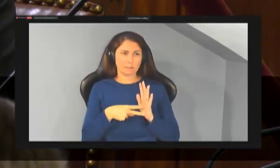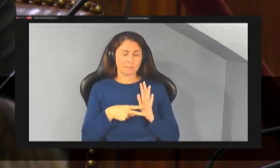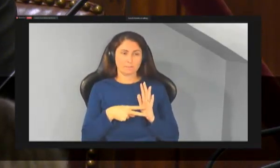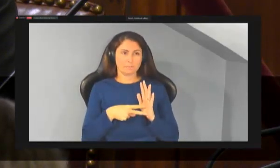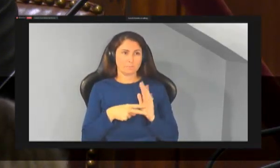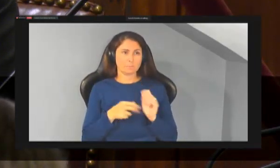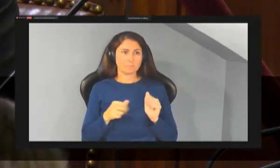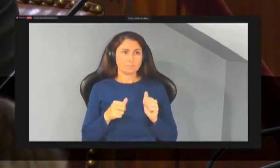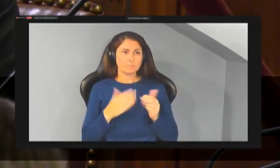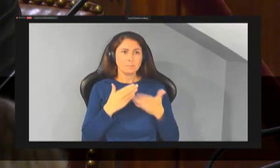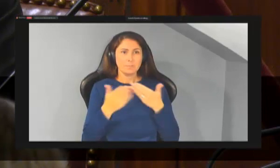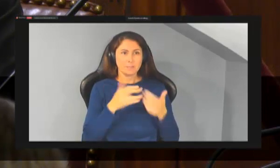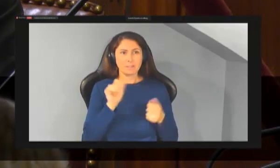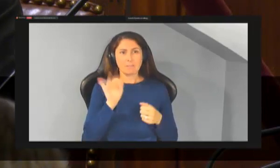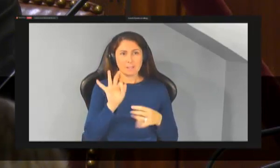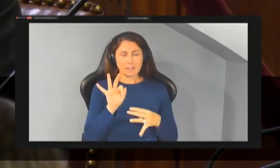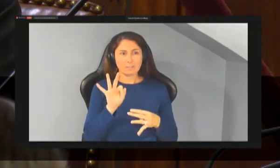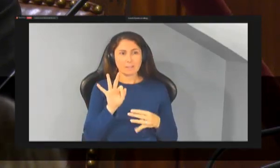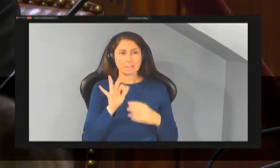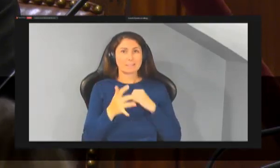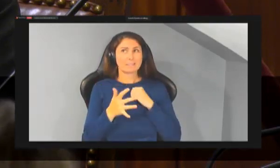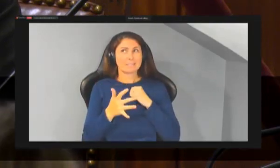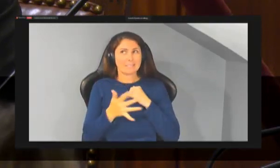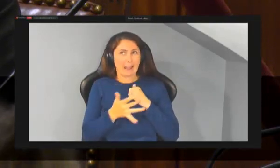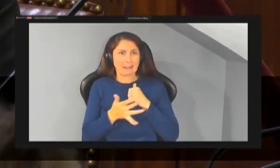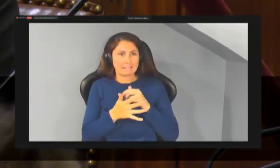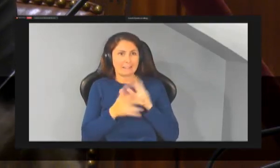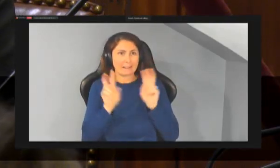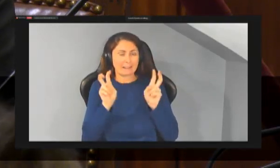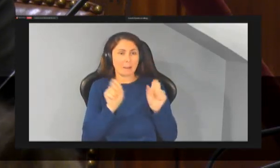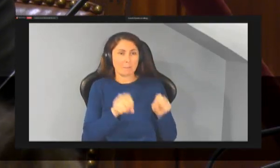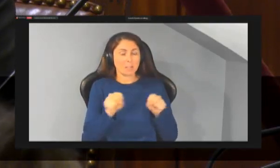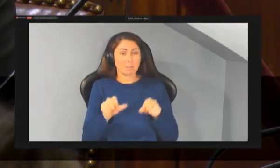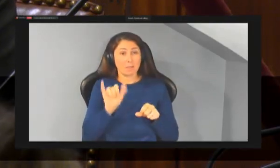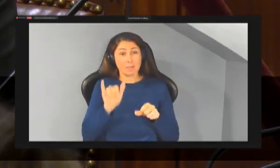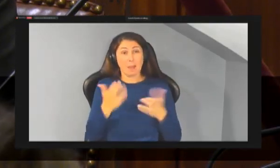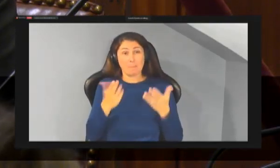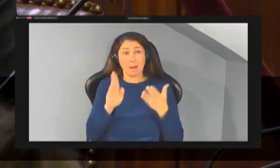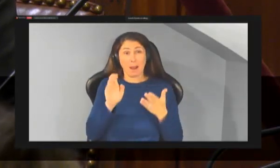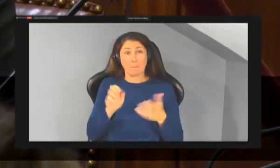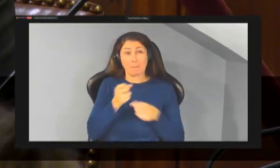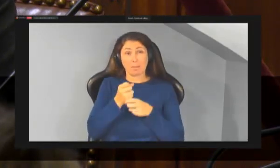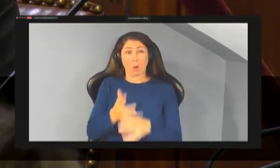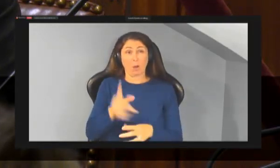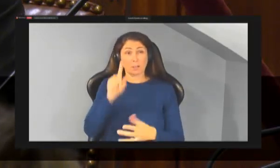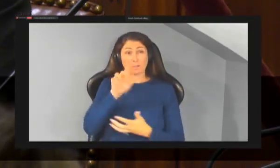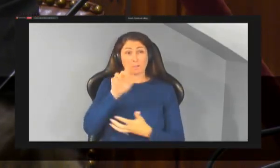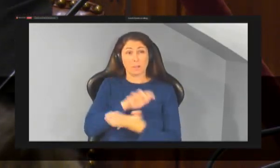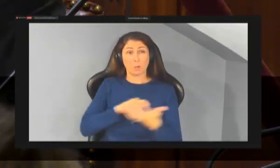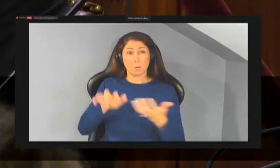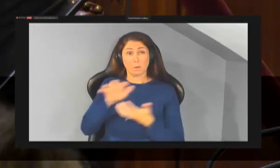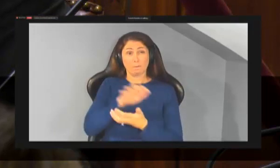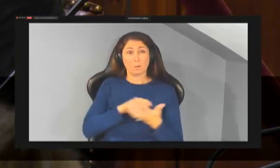even if it is technically possible. And that might be the cause of the confusion cited in that report.